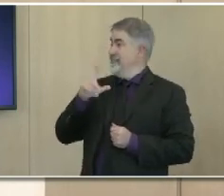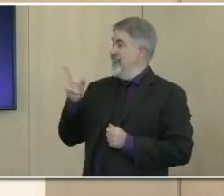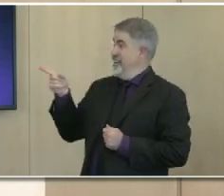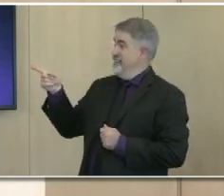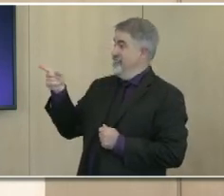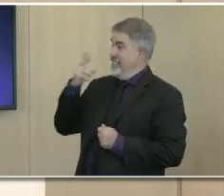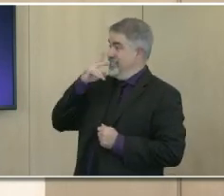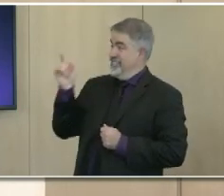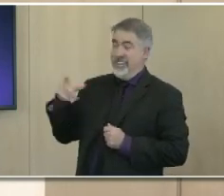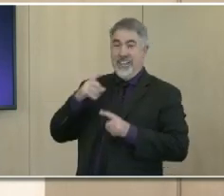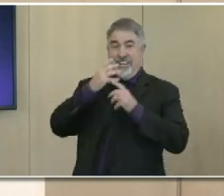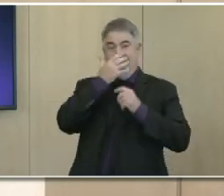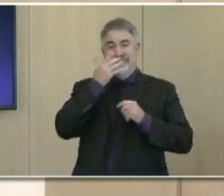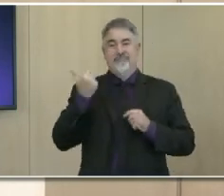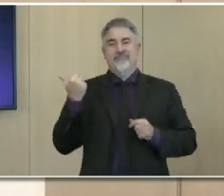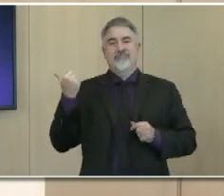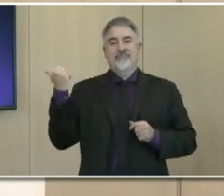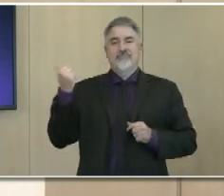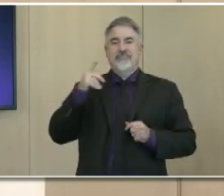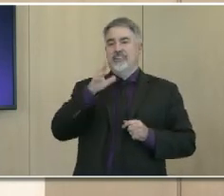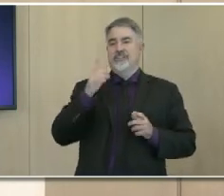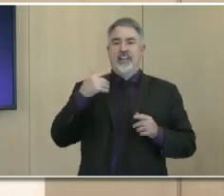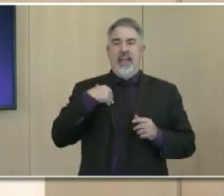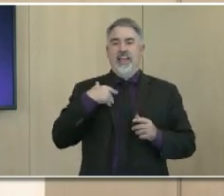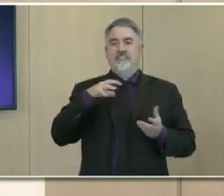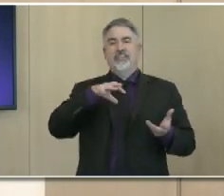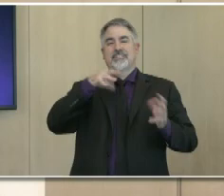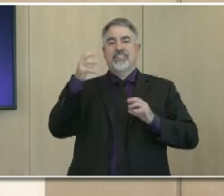in a disaster kit that I purchased a couple